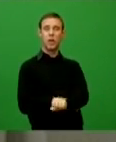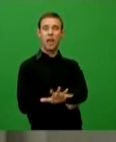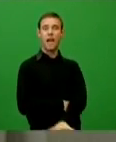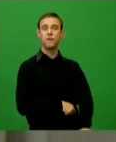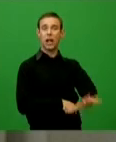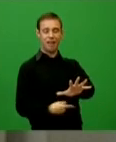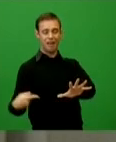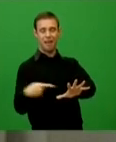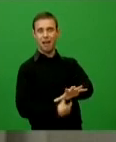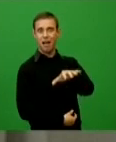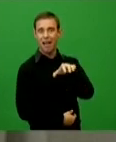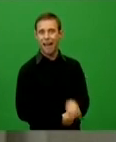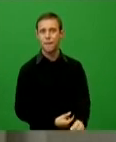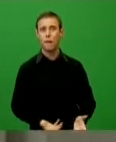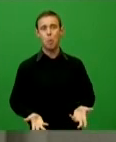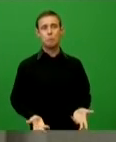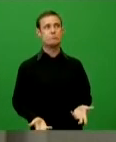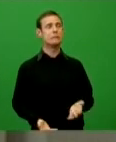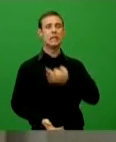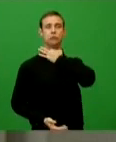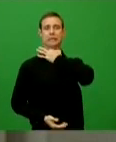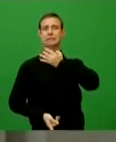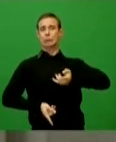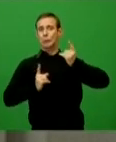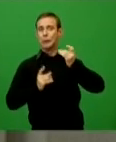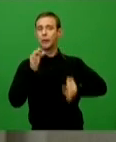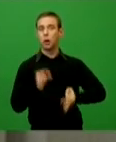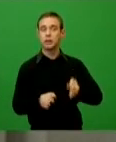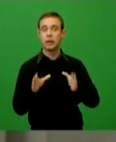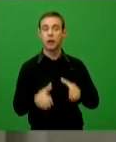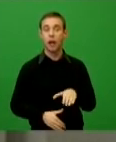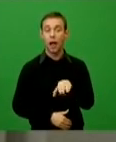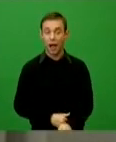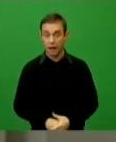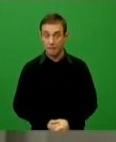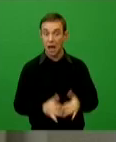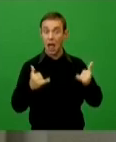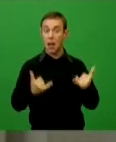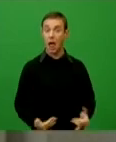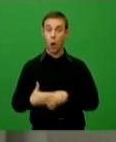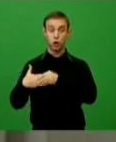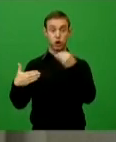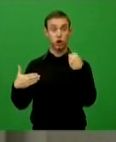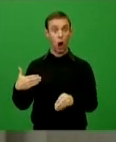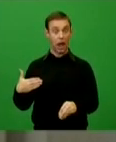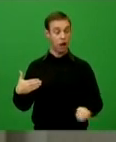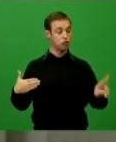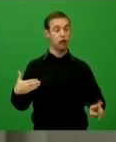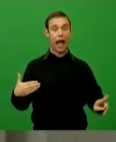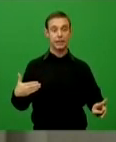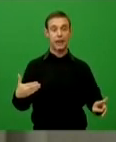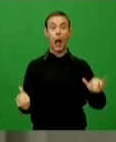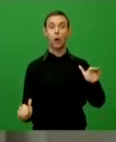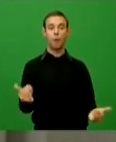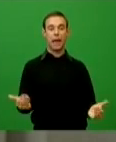rands against the US dollar, the exchange rate is still moderately stronger than the level implied in the exchange rate